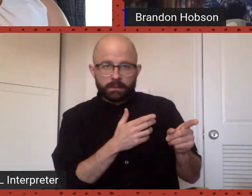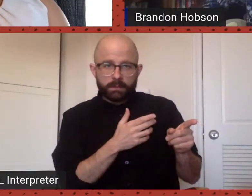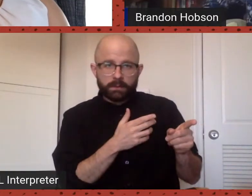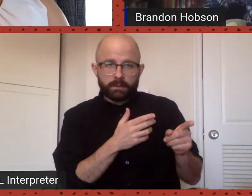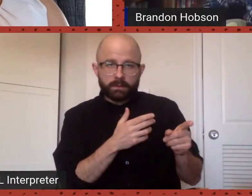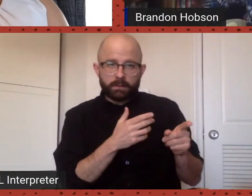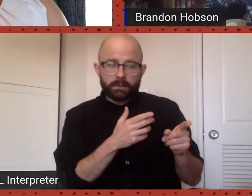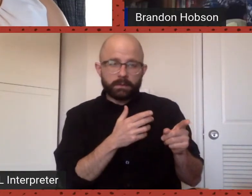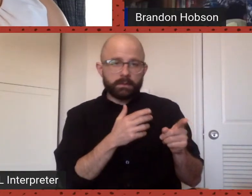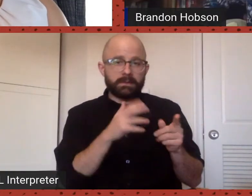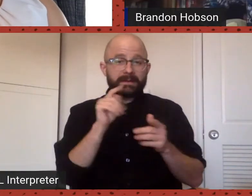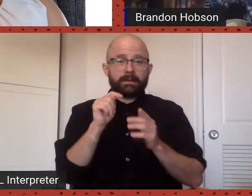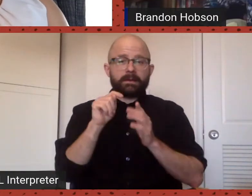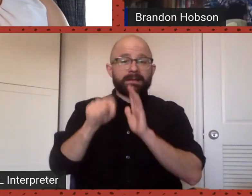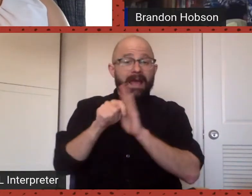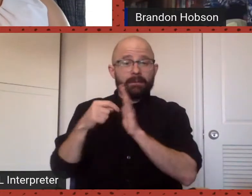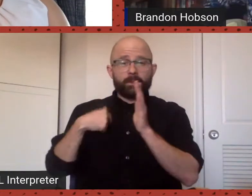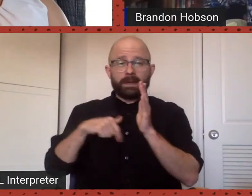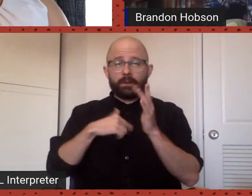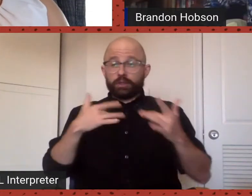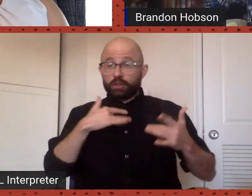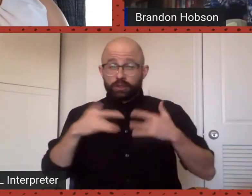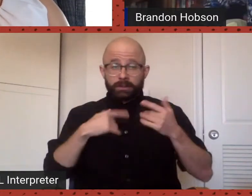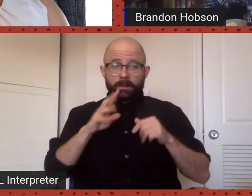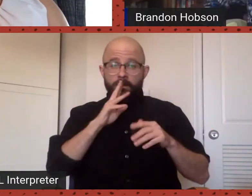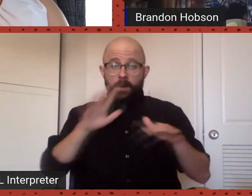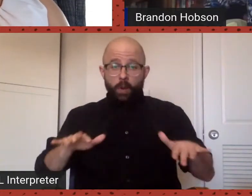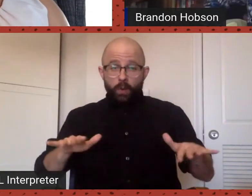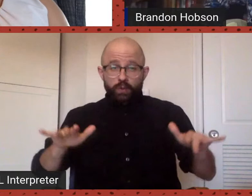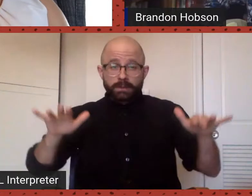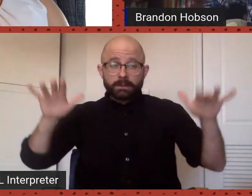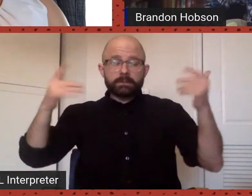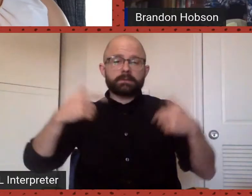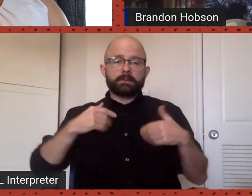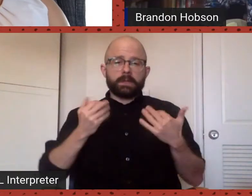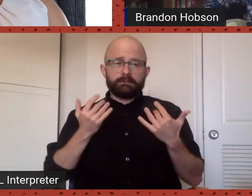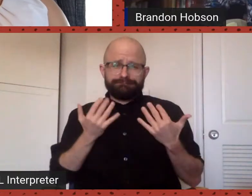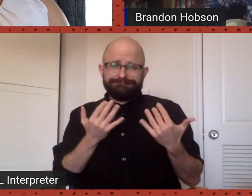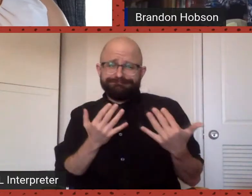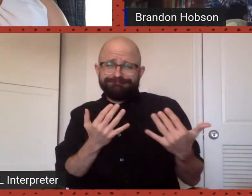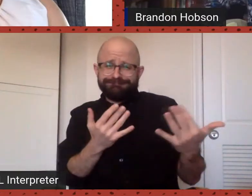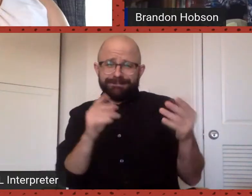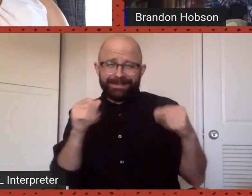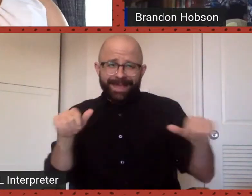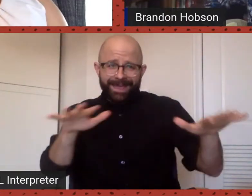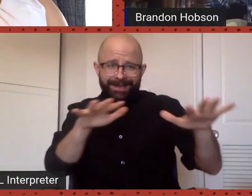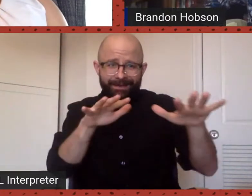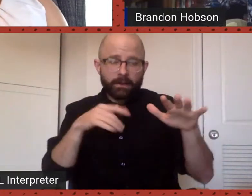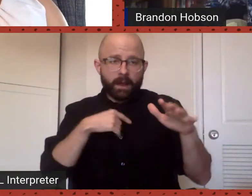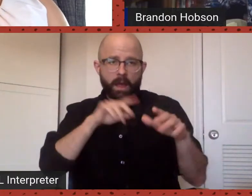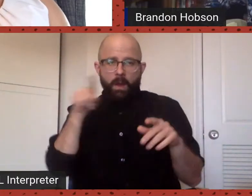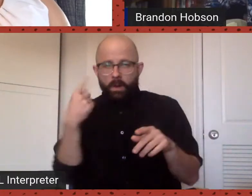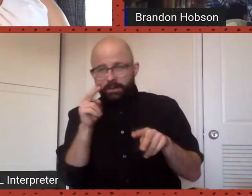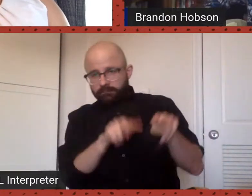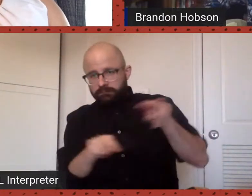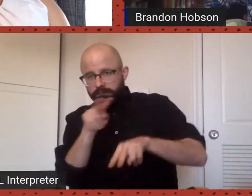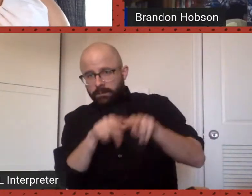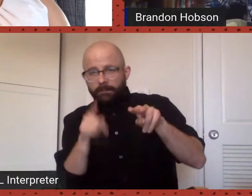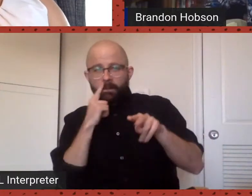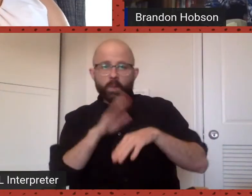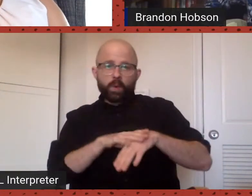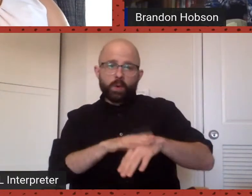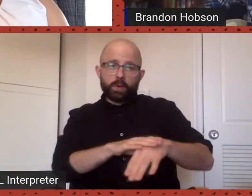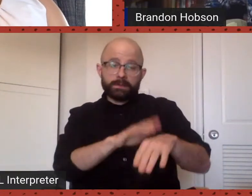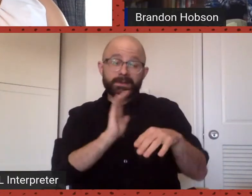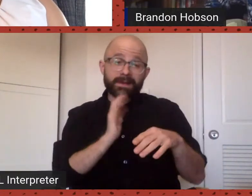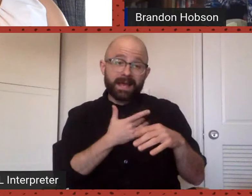we were worried about rising oceans and burning land. I always looked for warnings. Our family